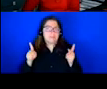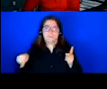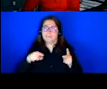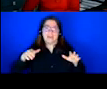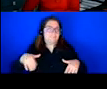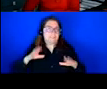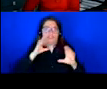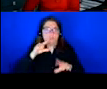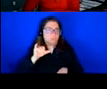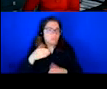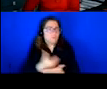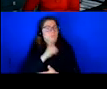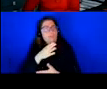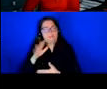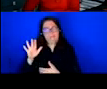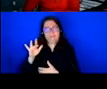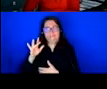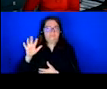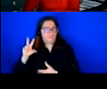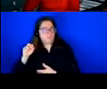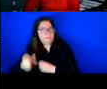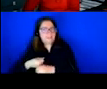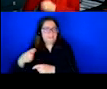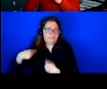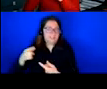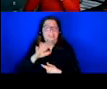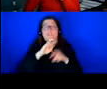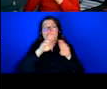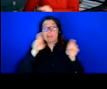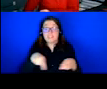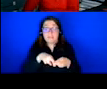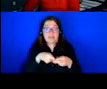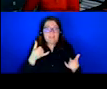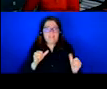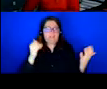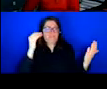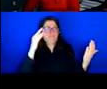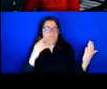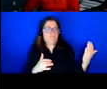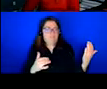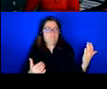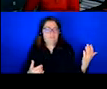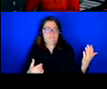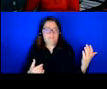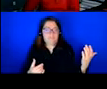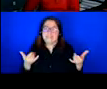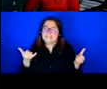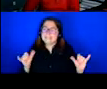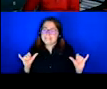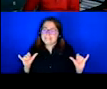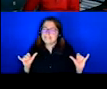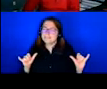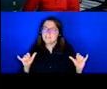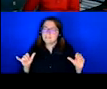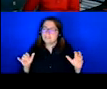25, 30 years, and their resume is still back, it's still reading like the job they